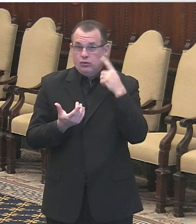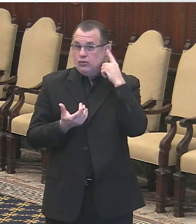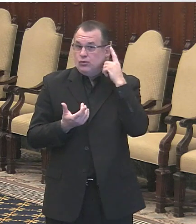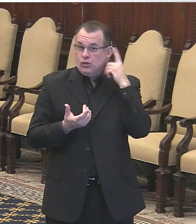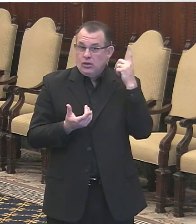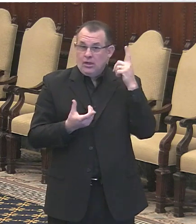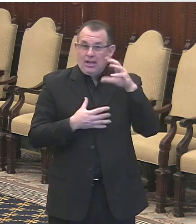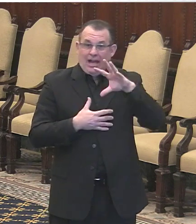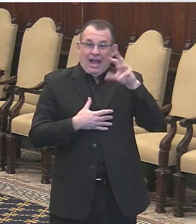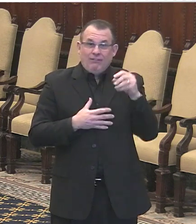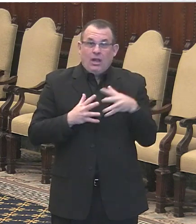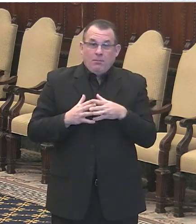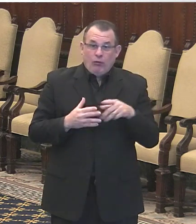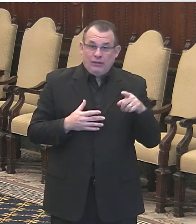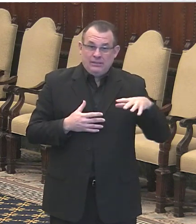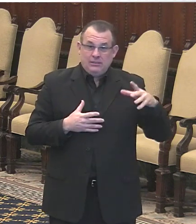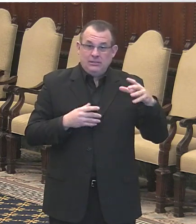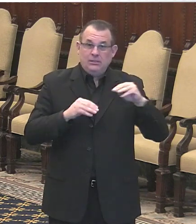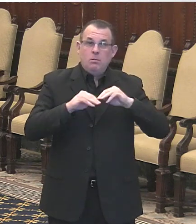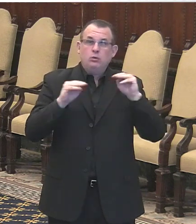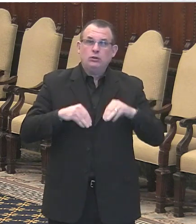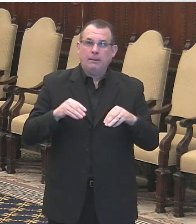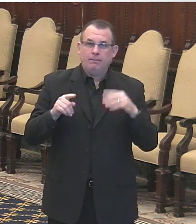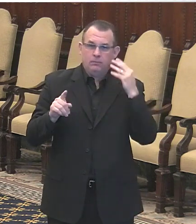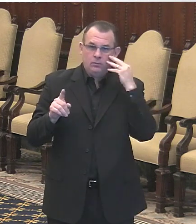has had all of its funding zeroed out.